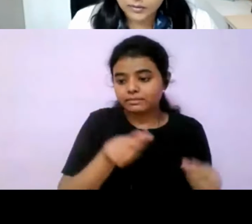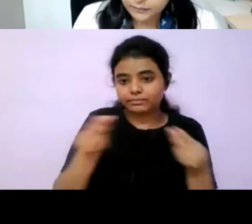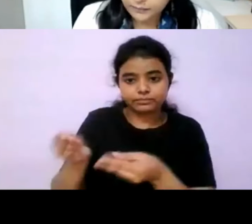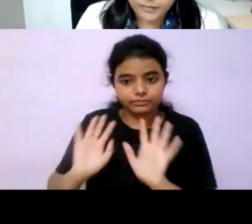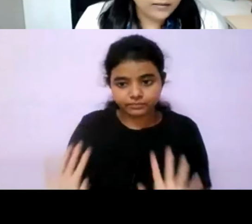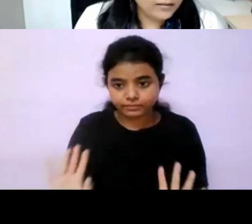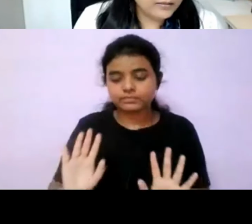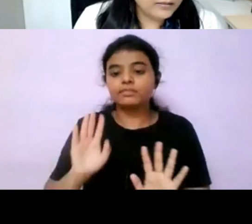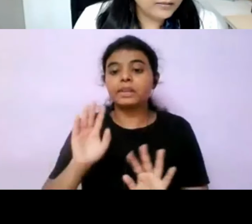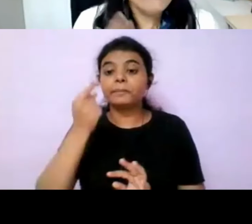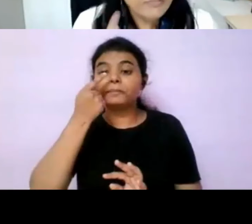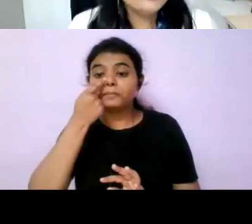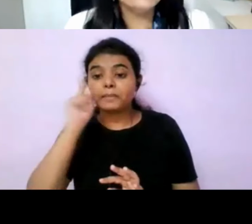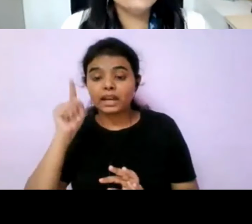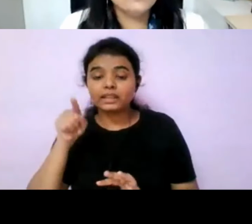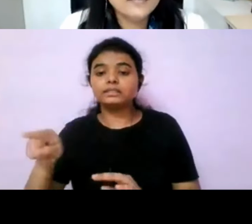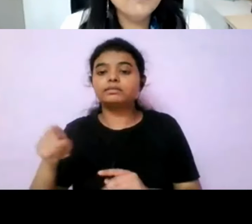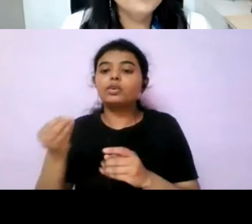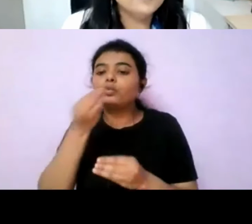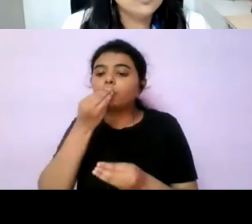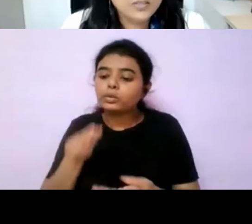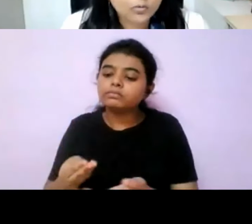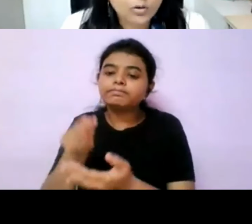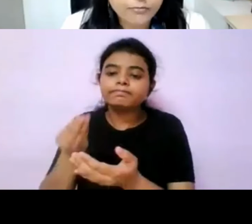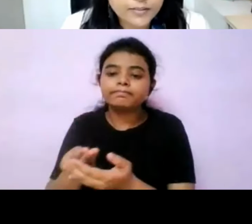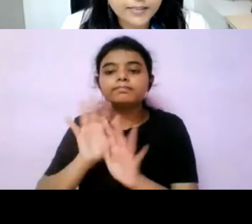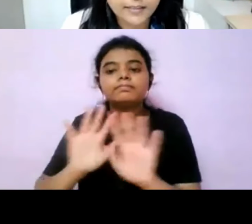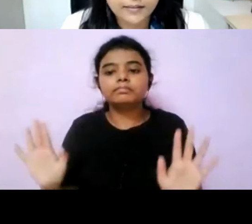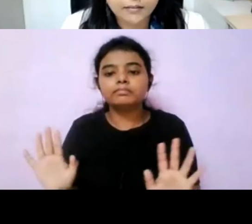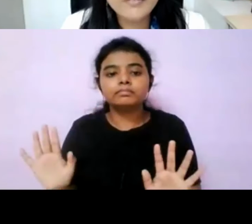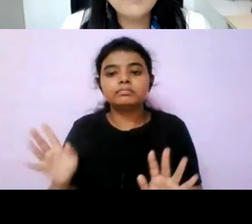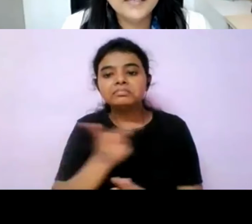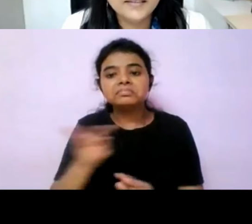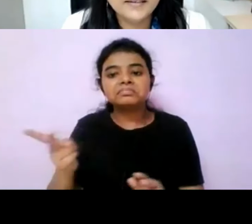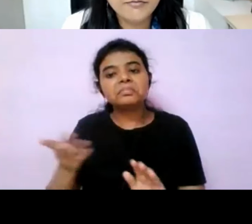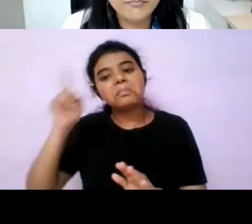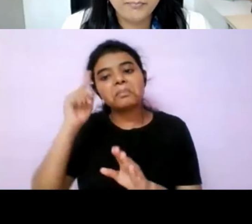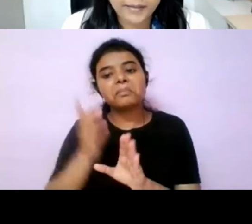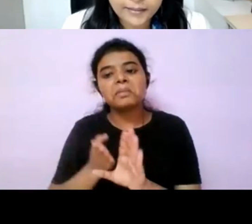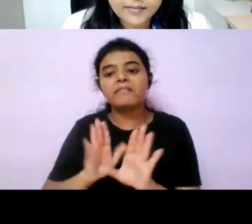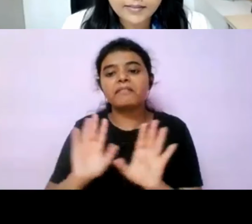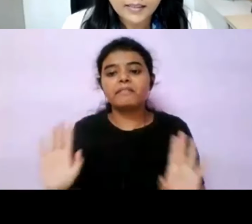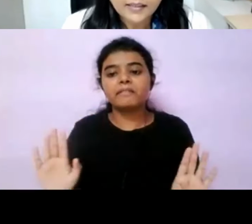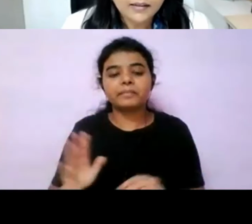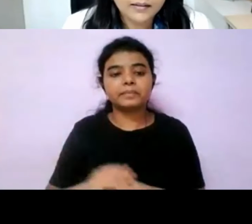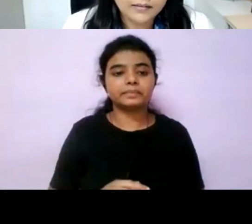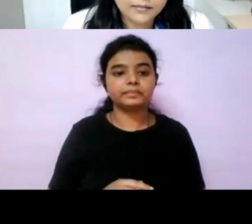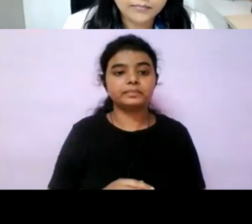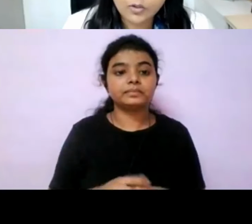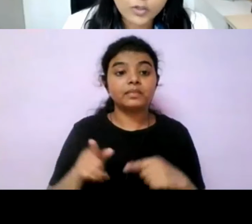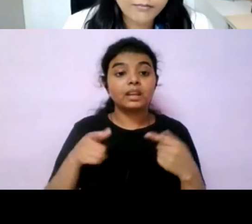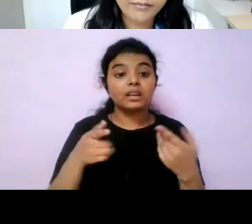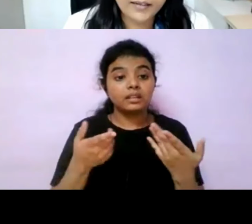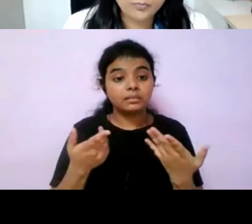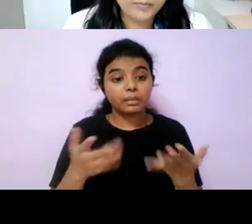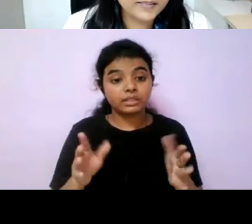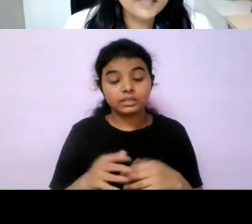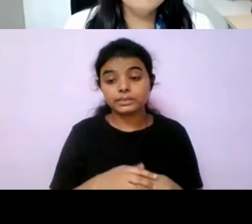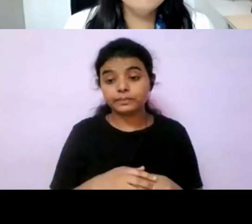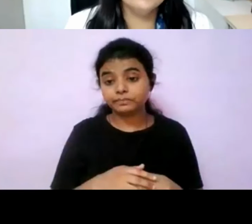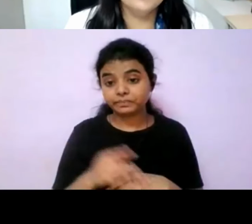So, differential treatment is also often seen in the family, and parents usually fail